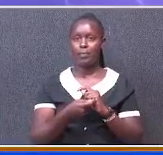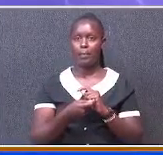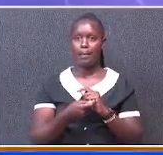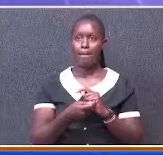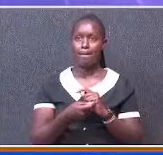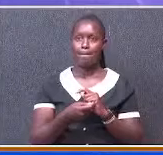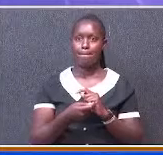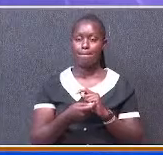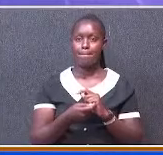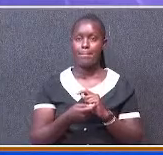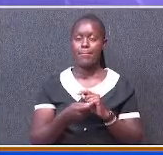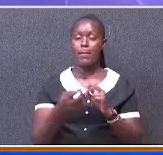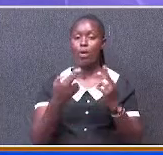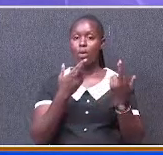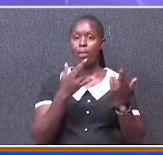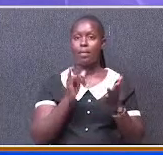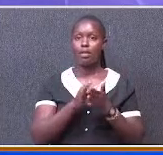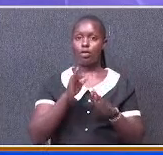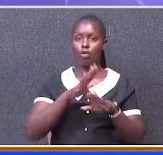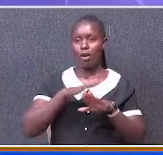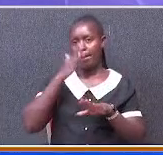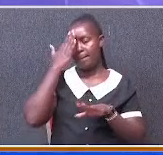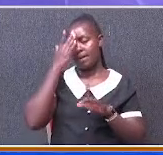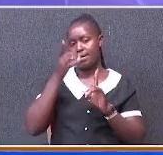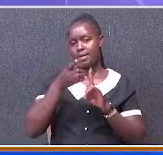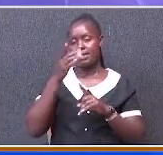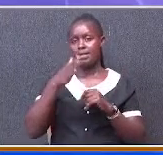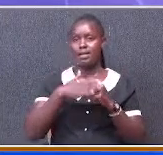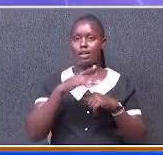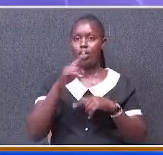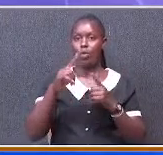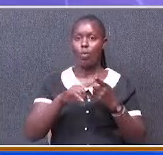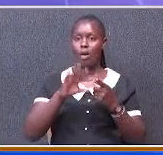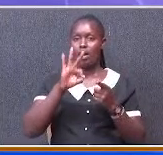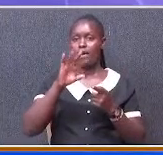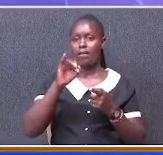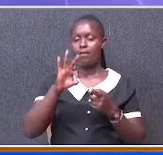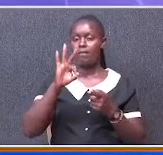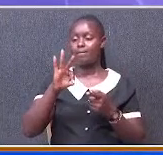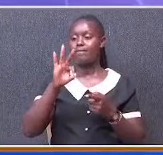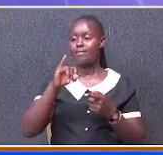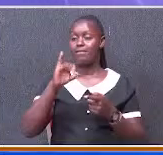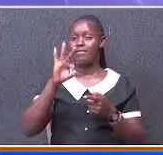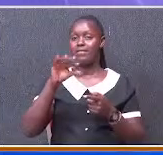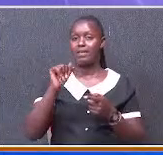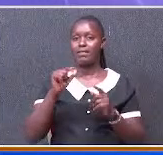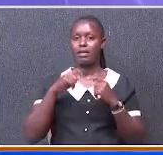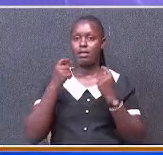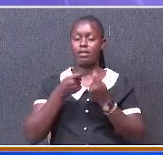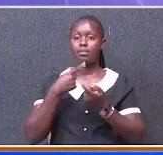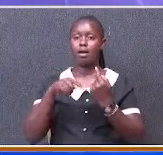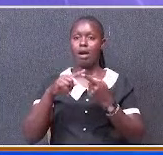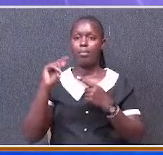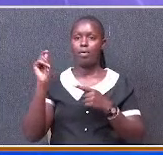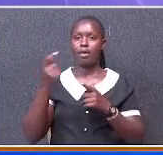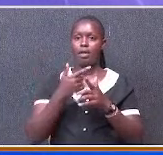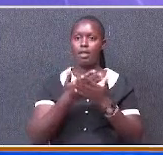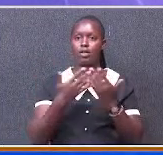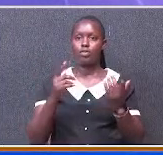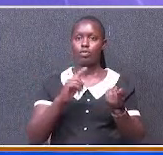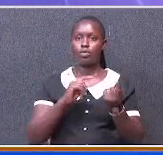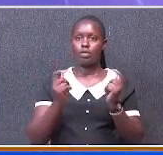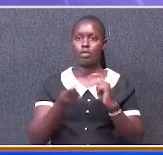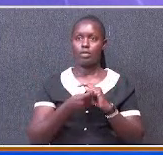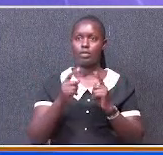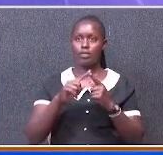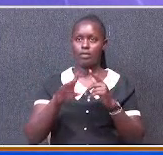Issues rise there, and hopefully on Monday the 9th of January, when the FIFA team comes to Kenya, things will actually change, and you know, the